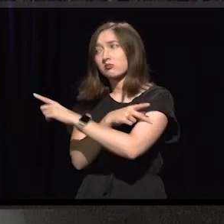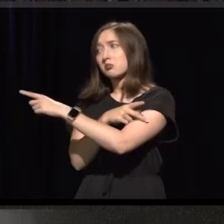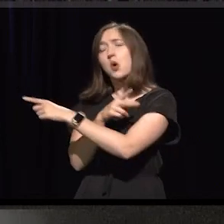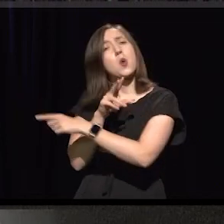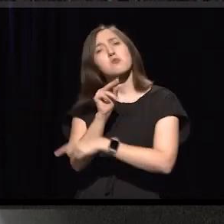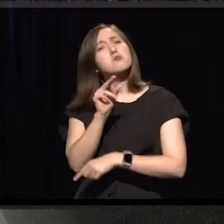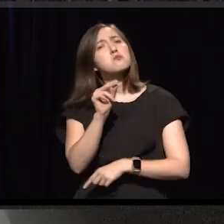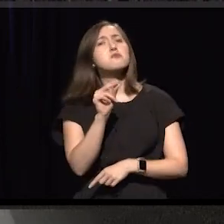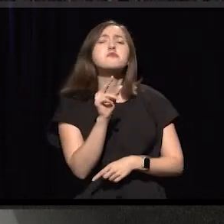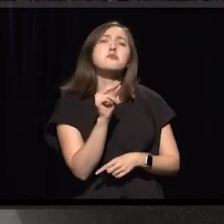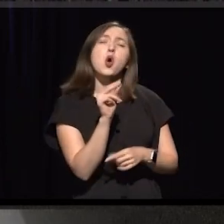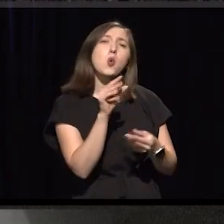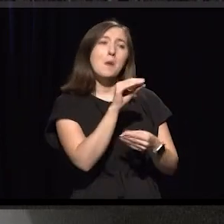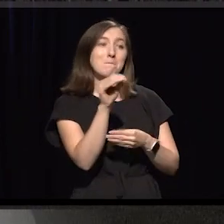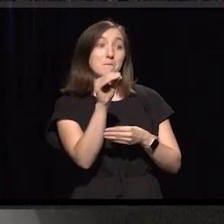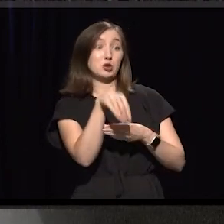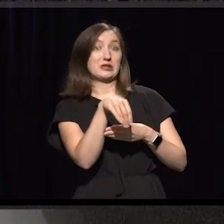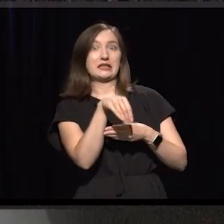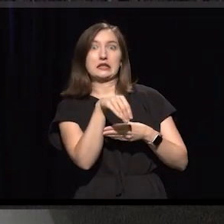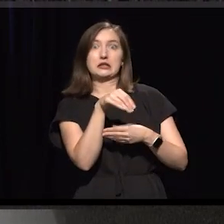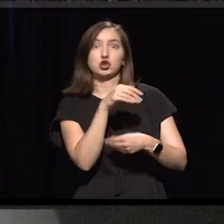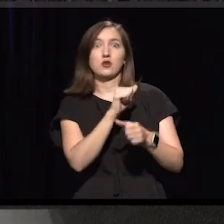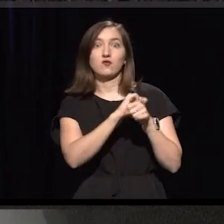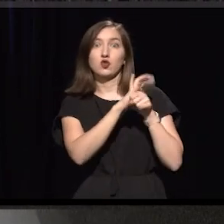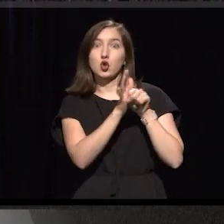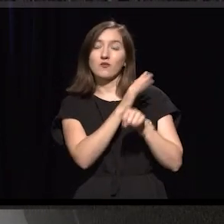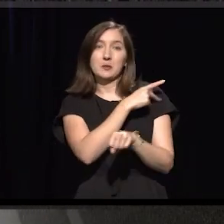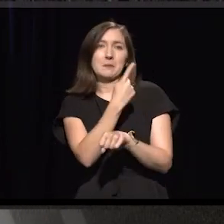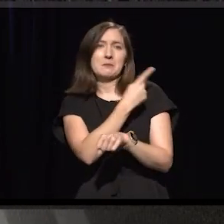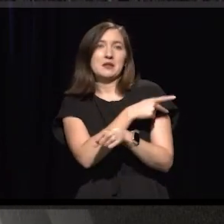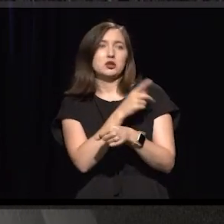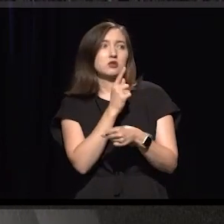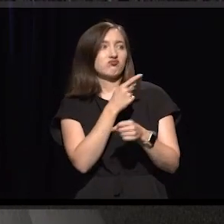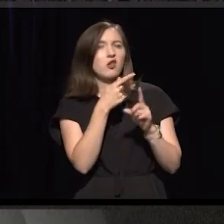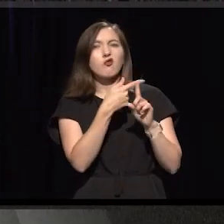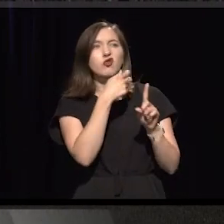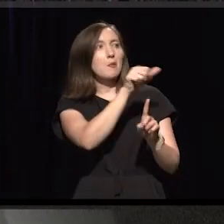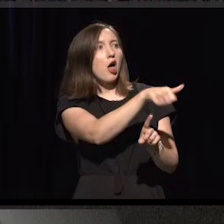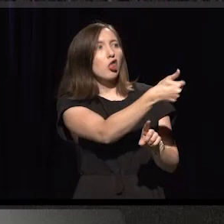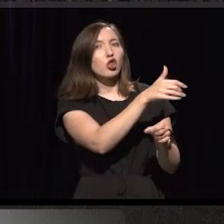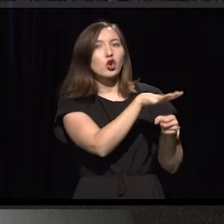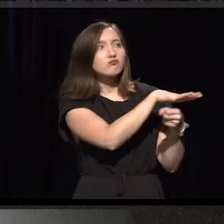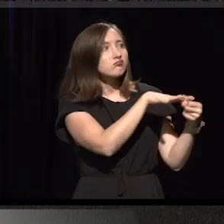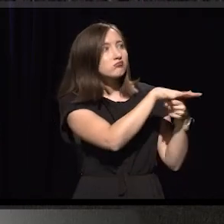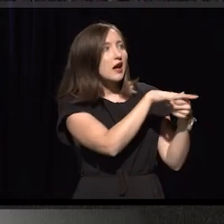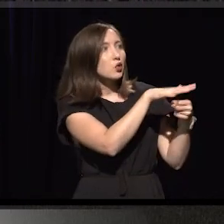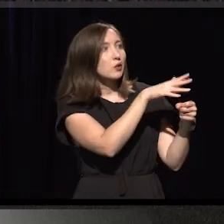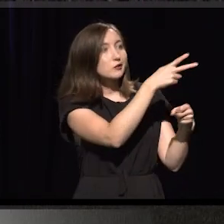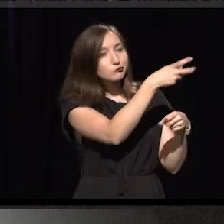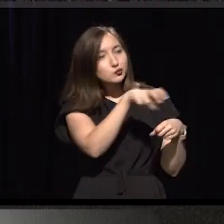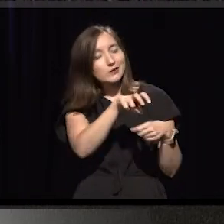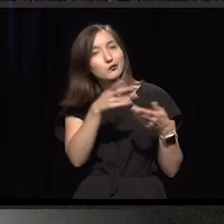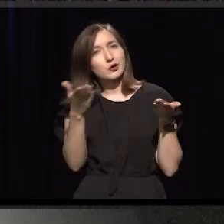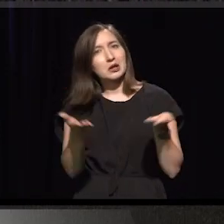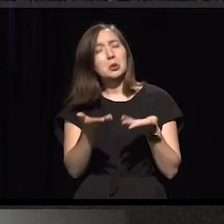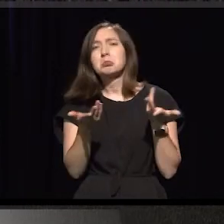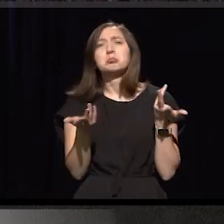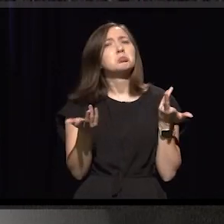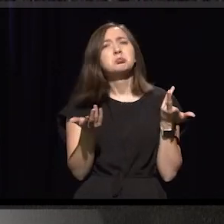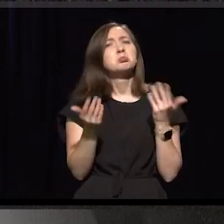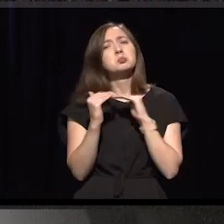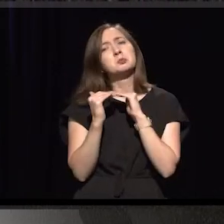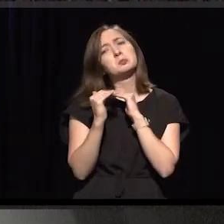of COVID patients that we take in outside of Bexar County is relatively stable. In fact, it's not much different from what we see